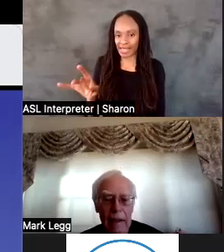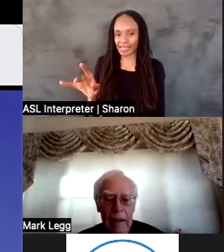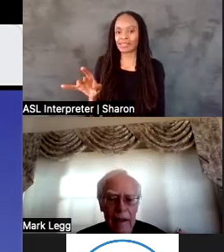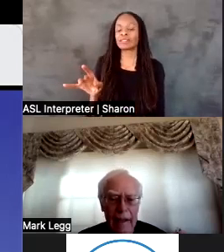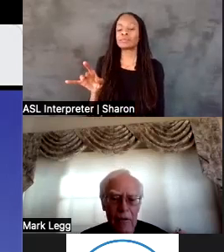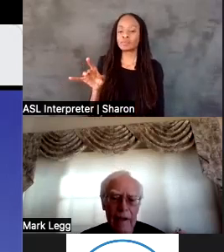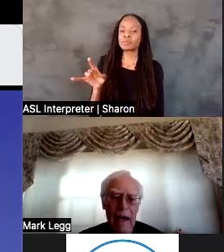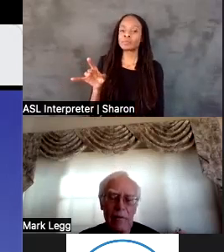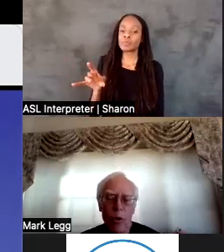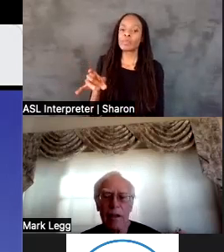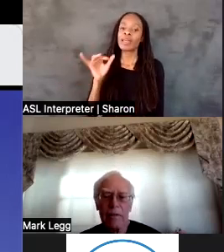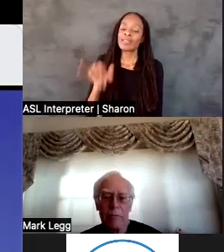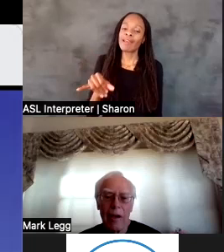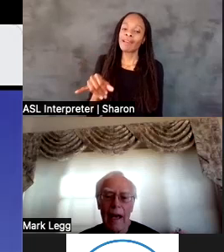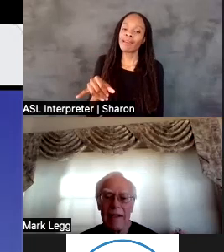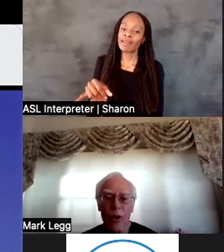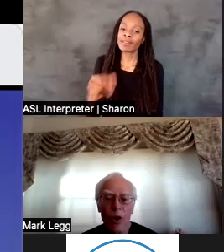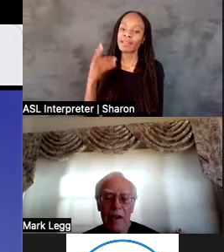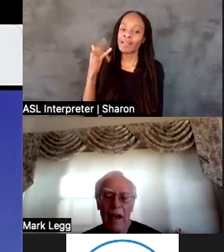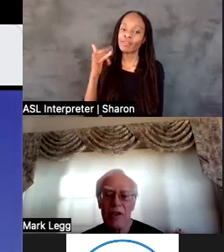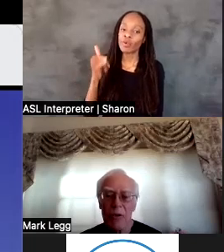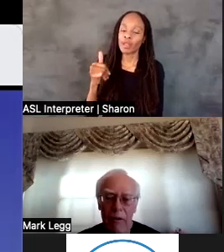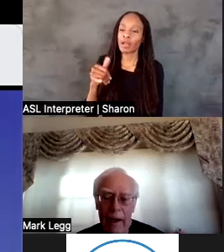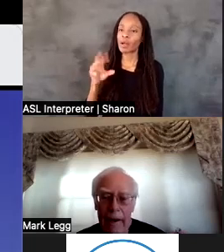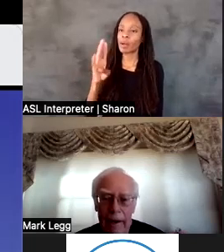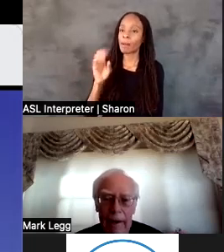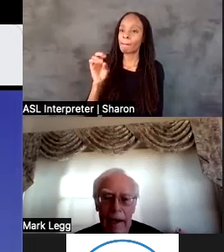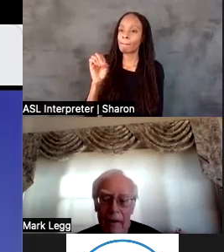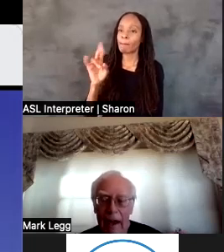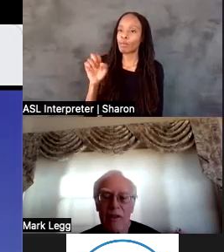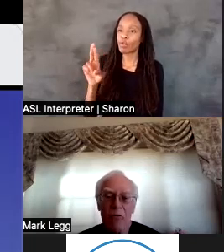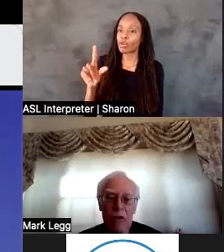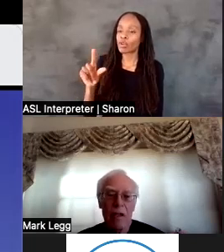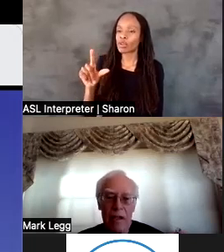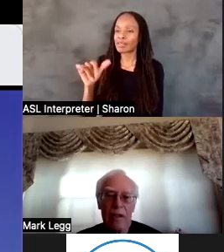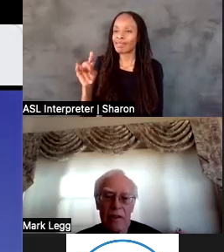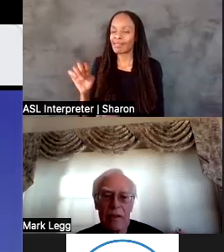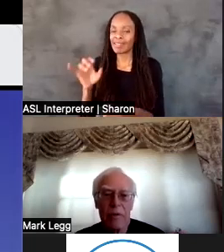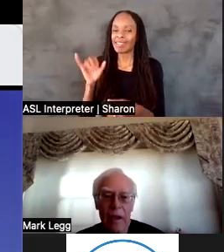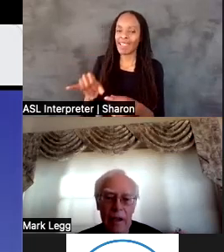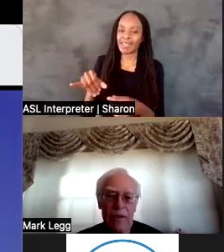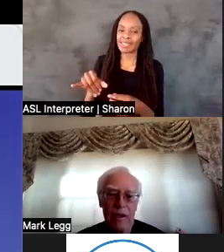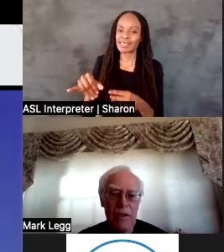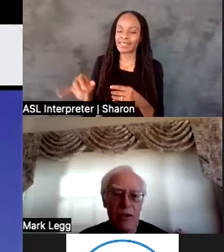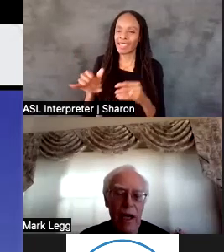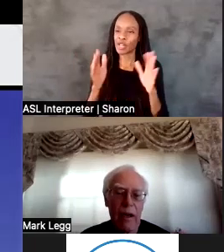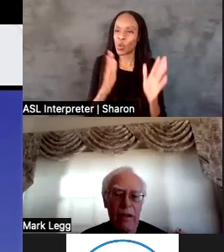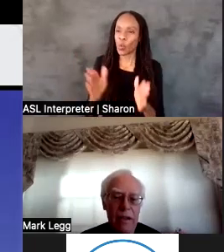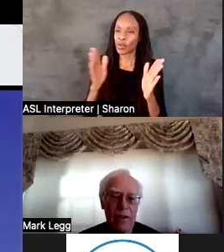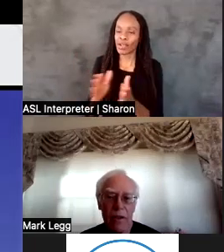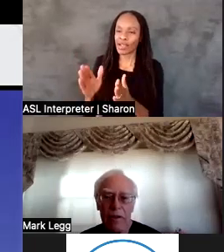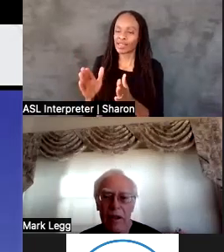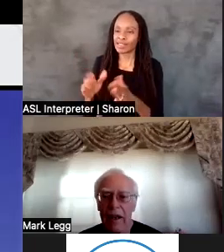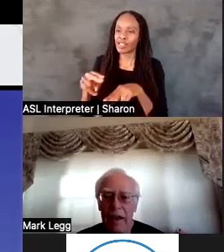Island, the California continental borderland is an organized train wreck. And that's a really good description. And here's a train wreck